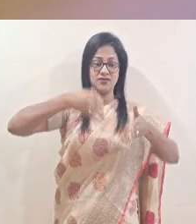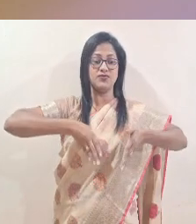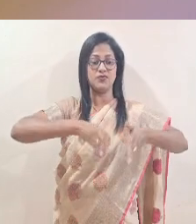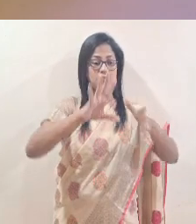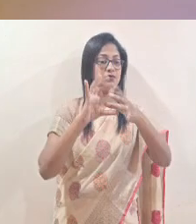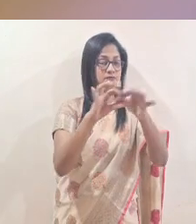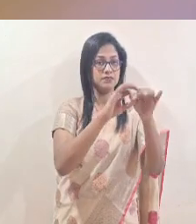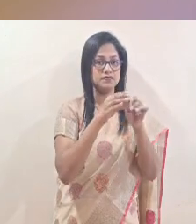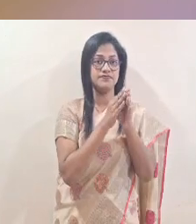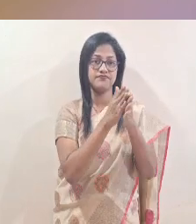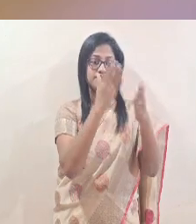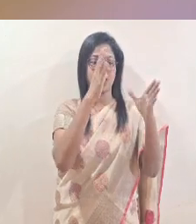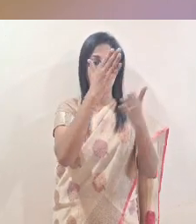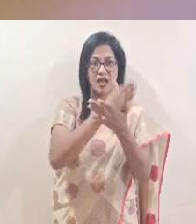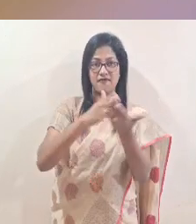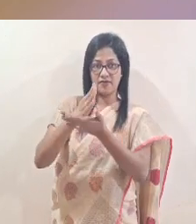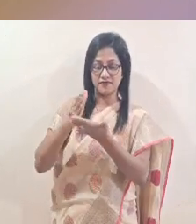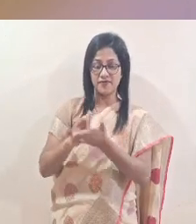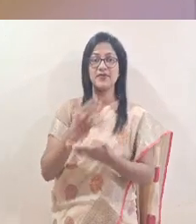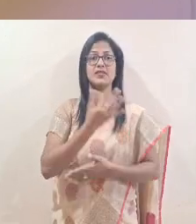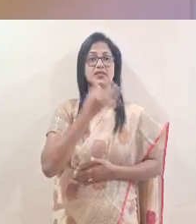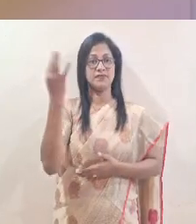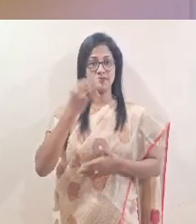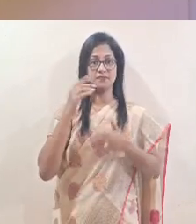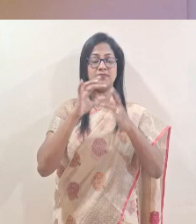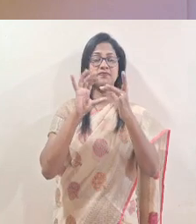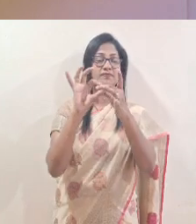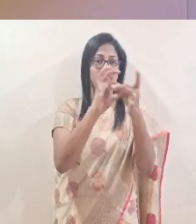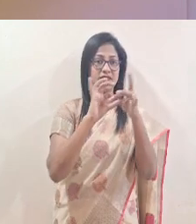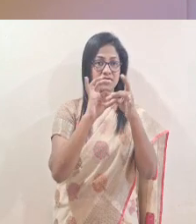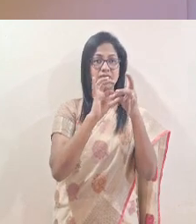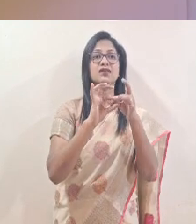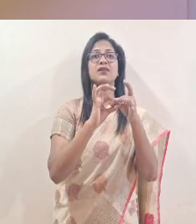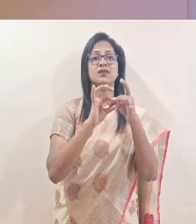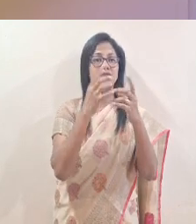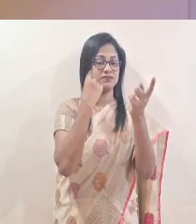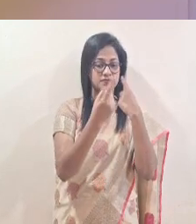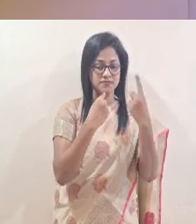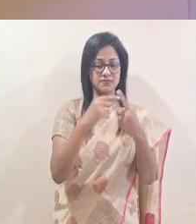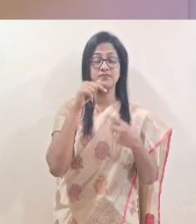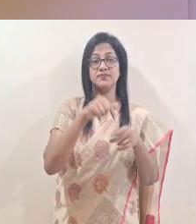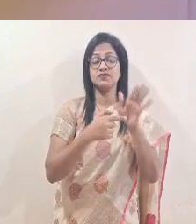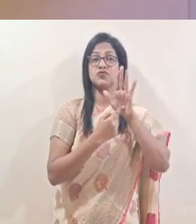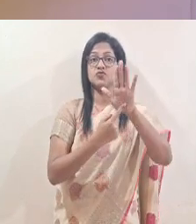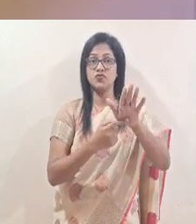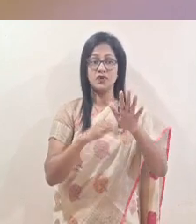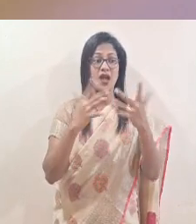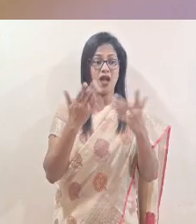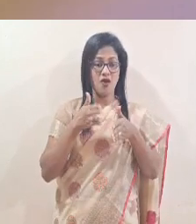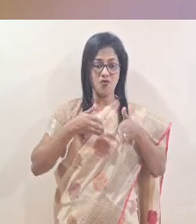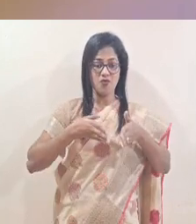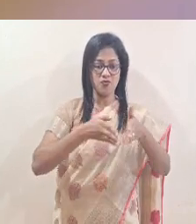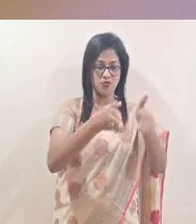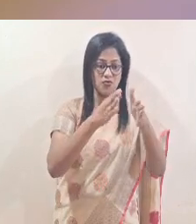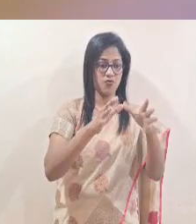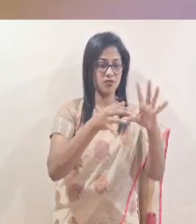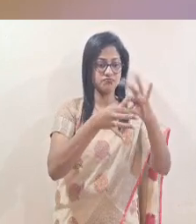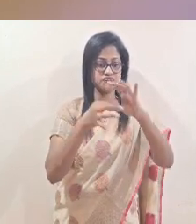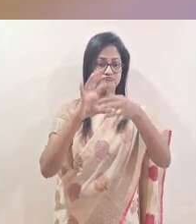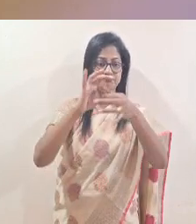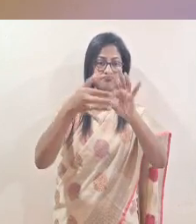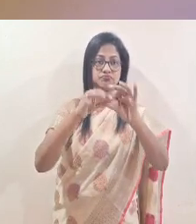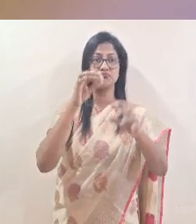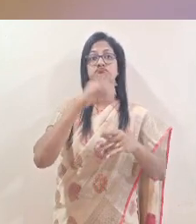of Indian cities. So first is related to spatial network analysis. And in this, I will try to understand how connectivity of the road networks can